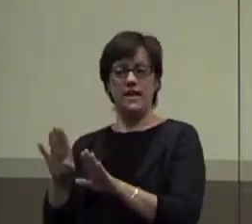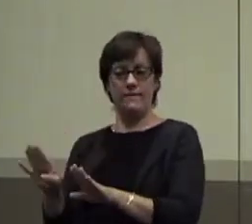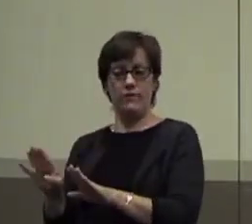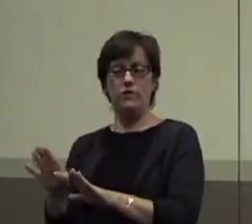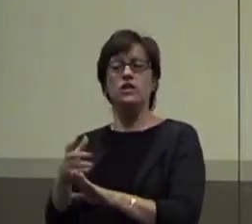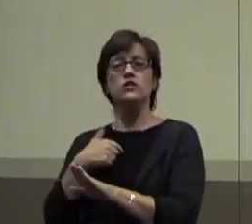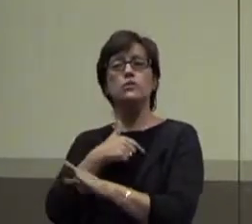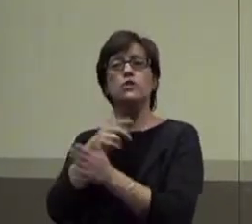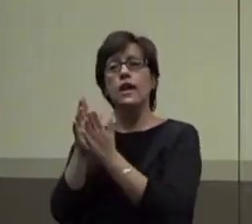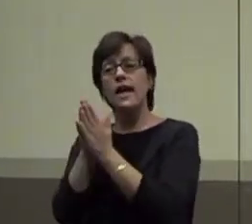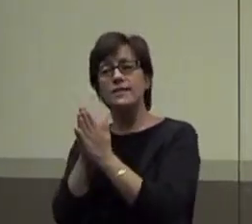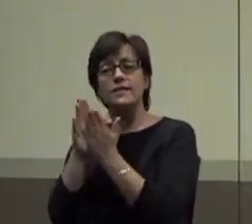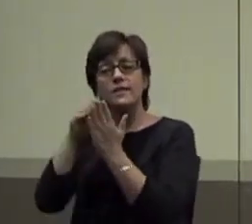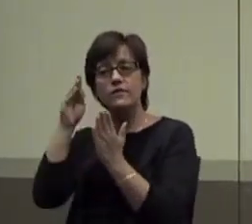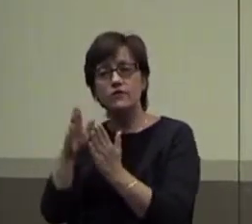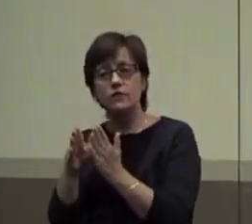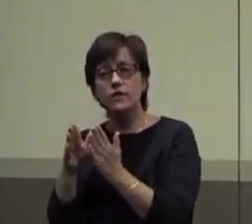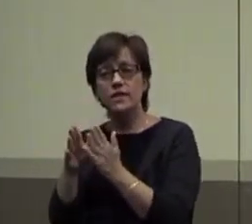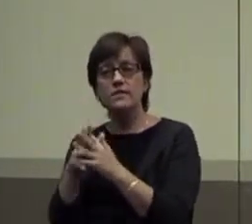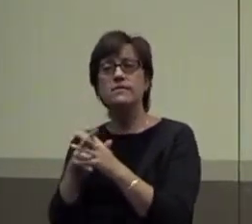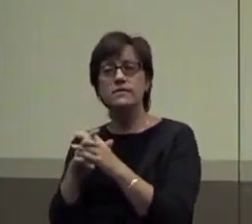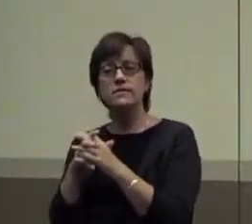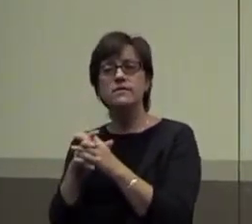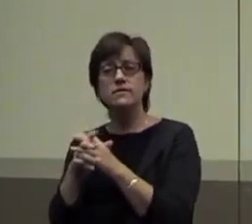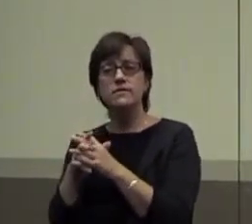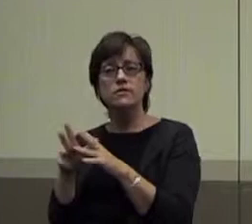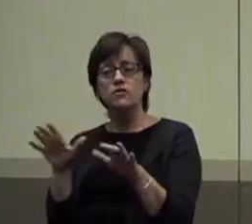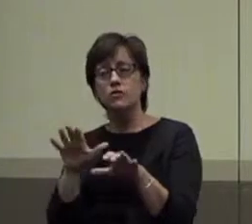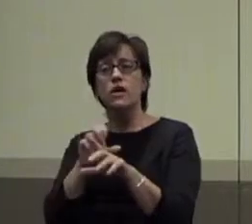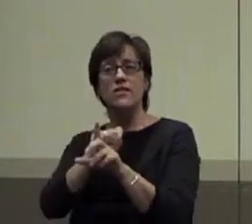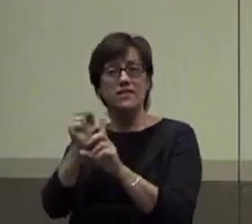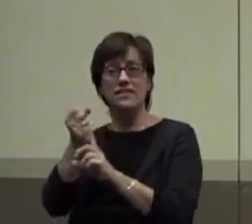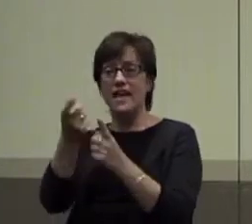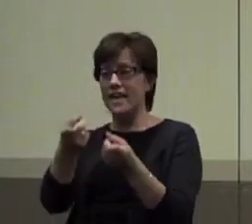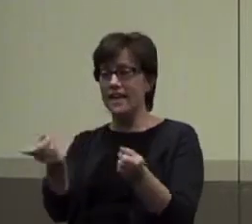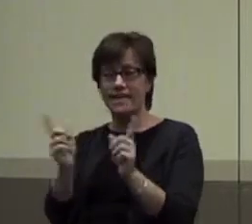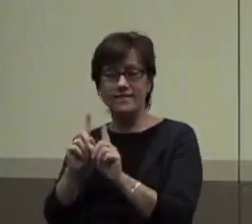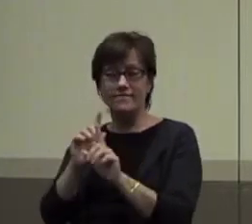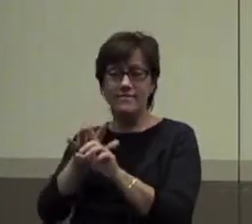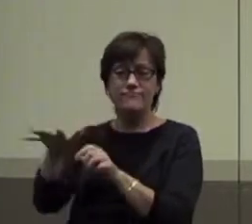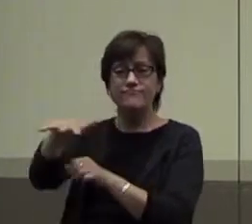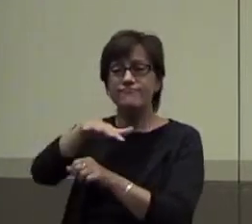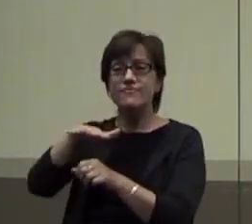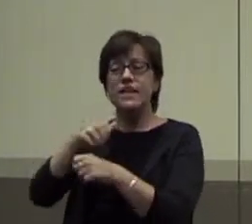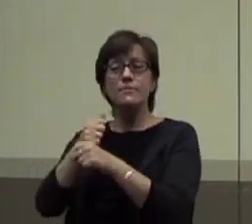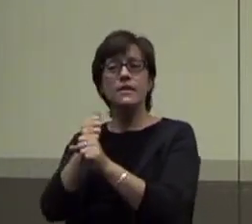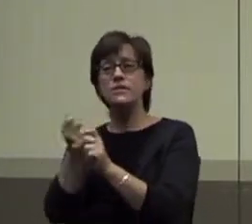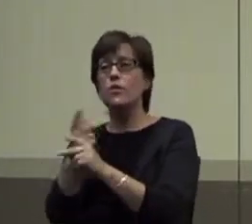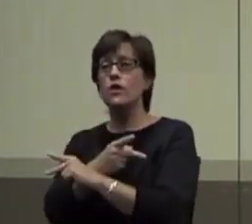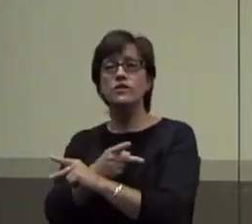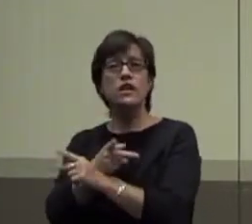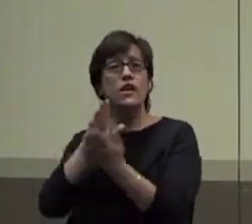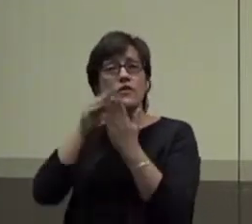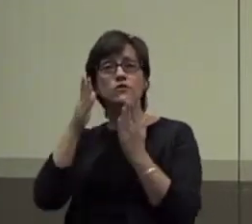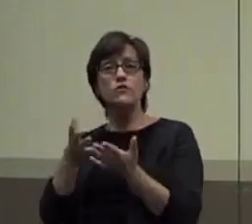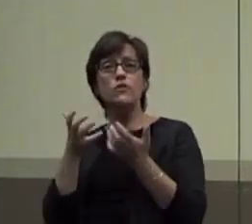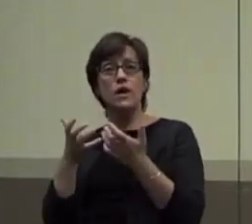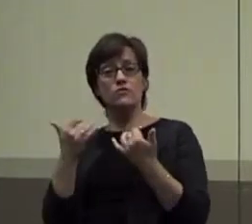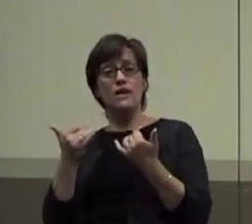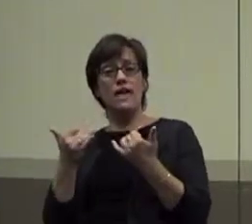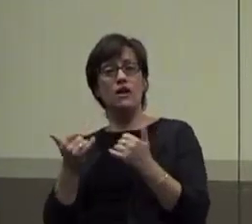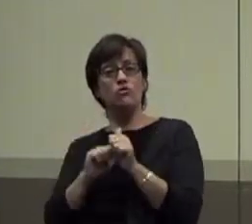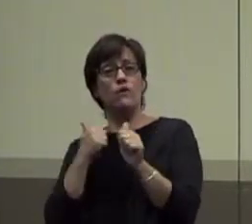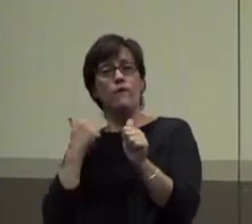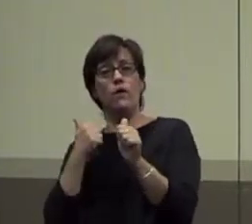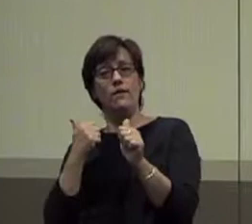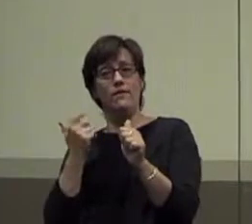asking the student to do, the setting event makes the problem a little bit worse. This is what the student wants right now, of escaping the